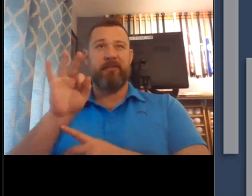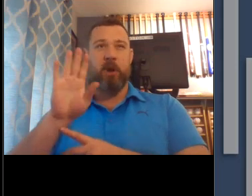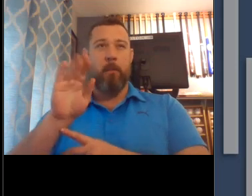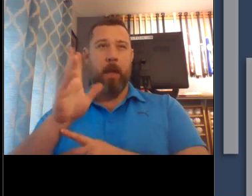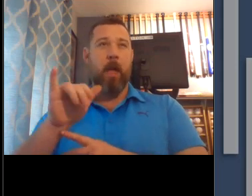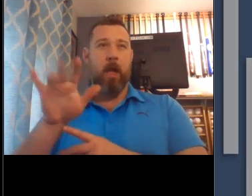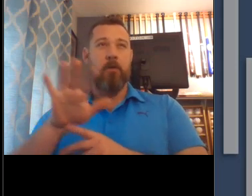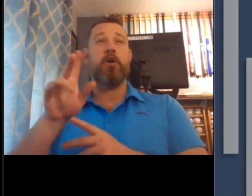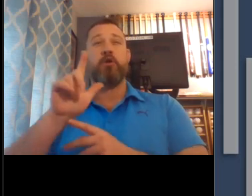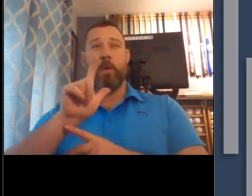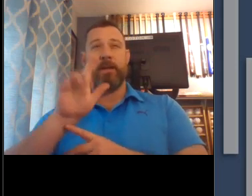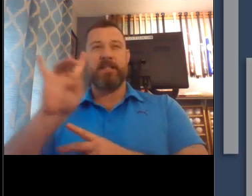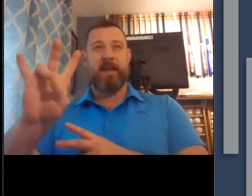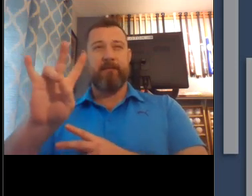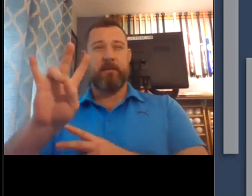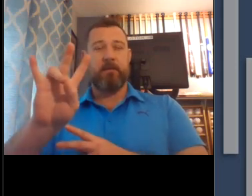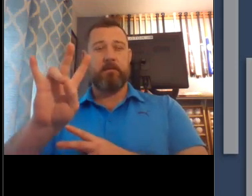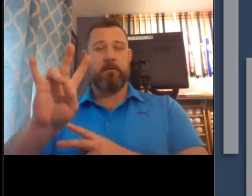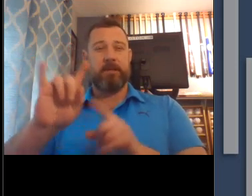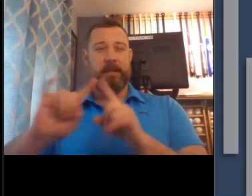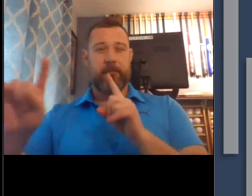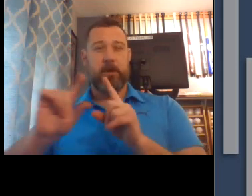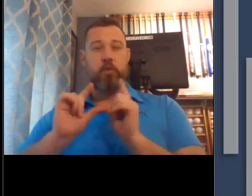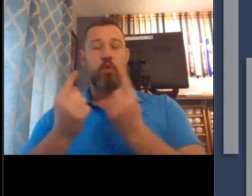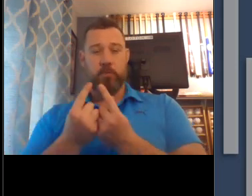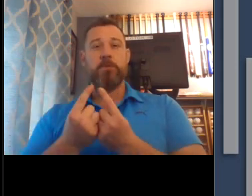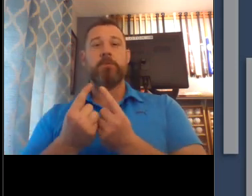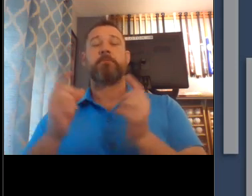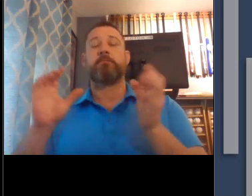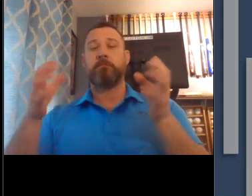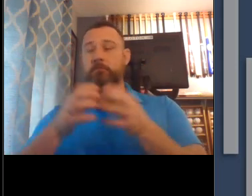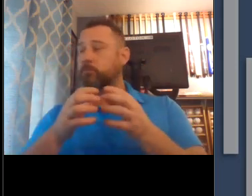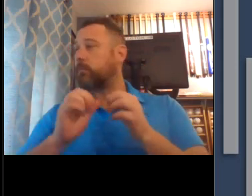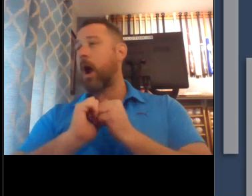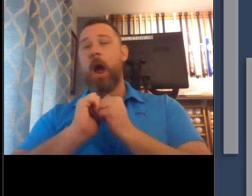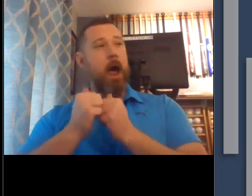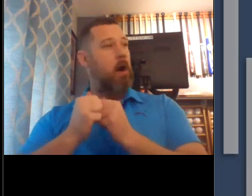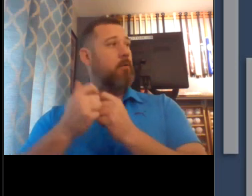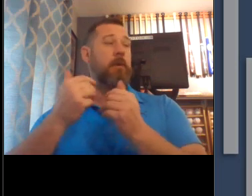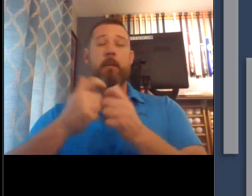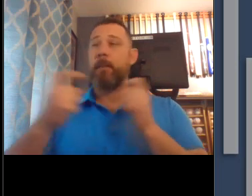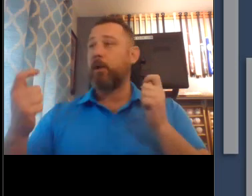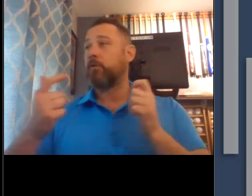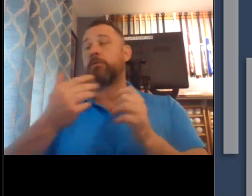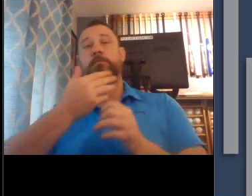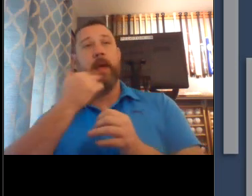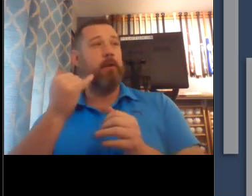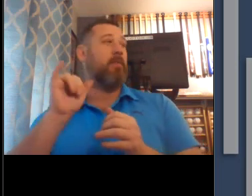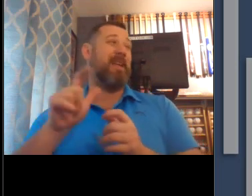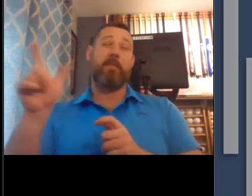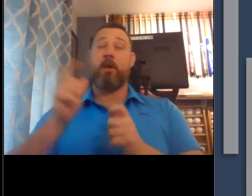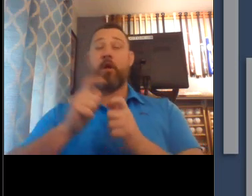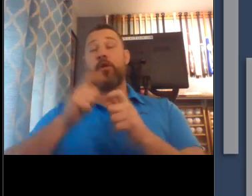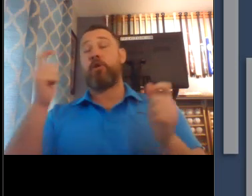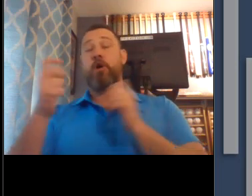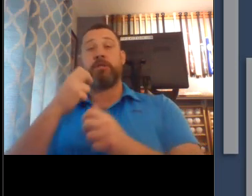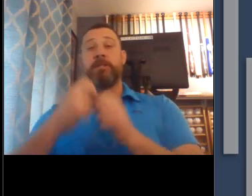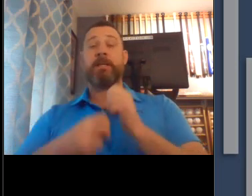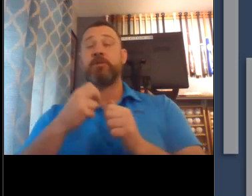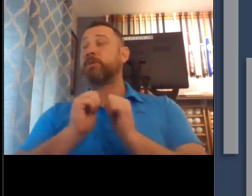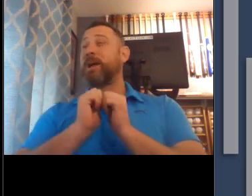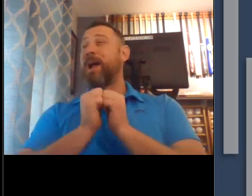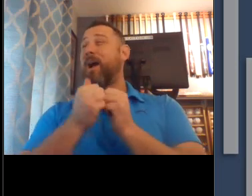different groups that come together and say, how can we do this bigger and better? And certainly that's their largest issue is, how do we have